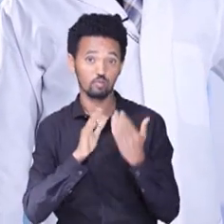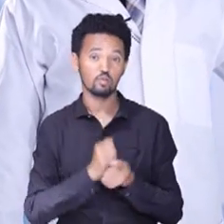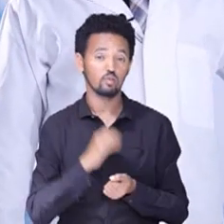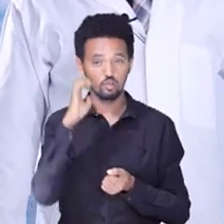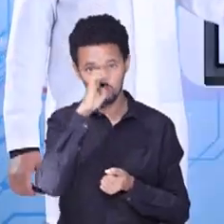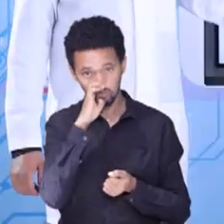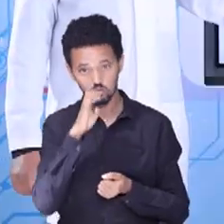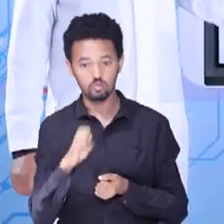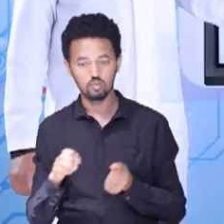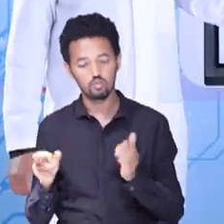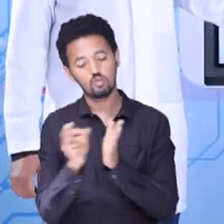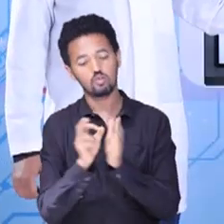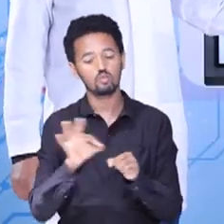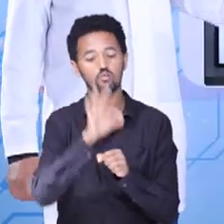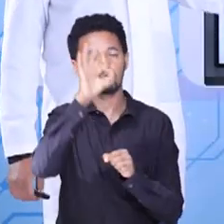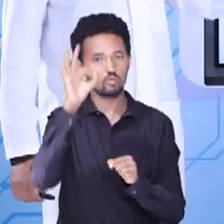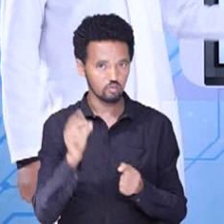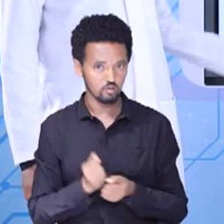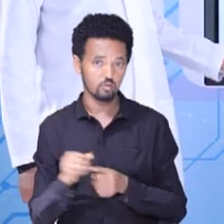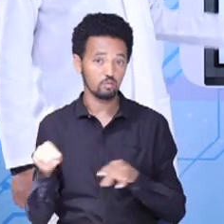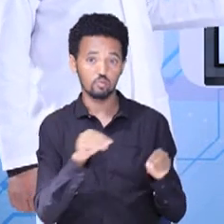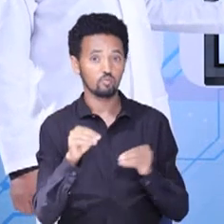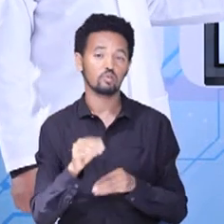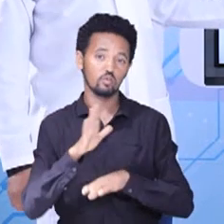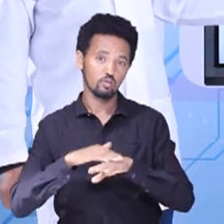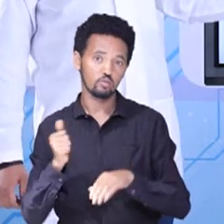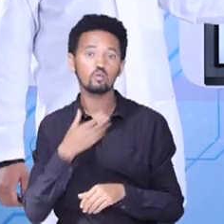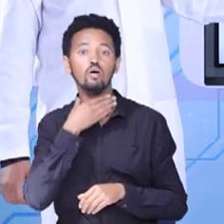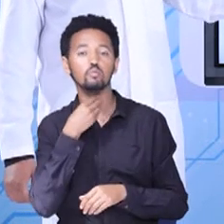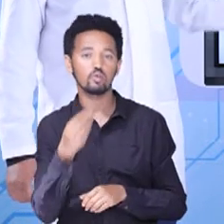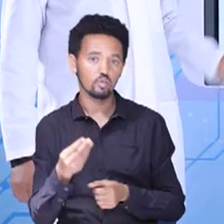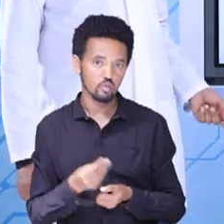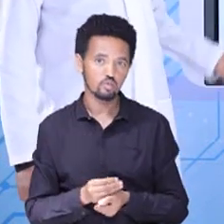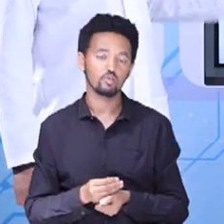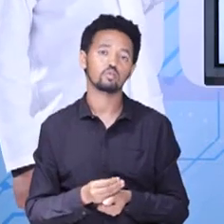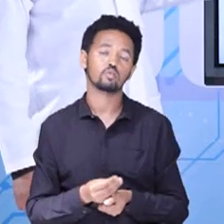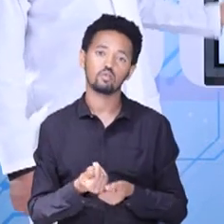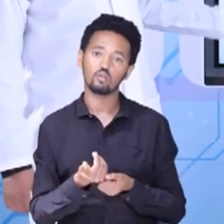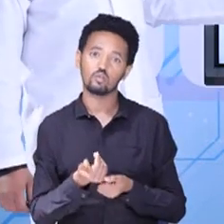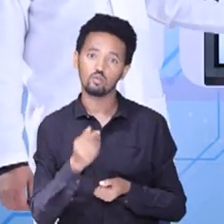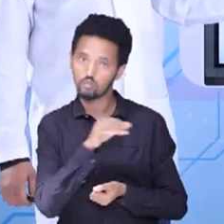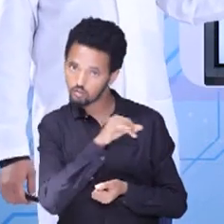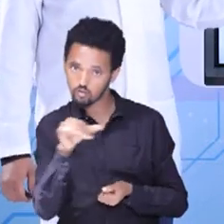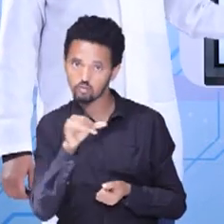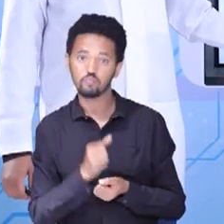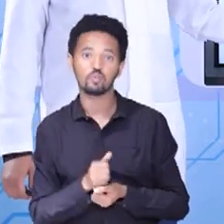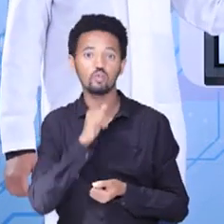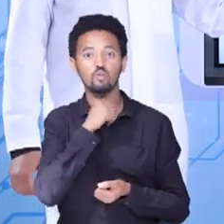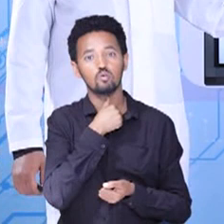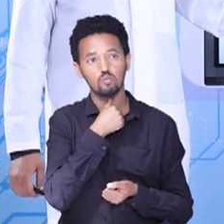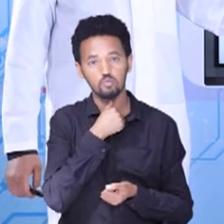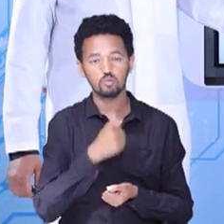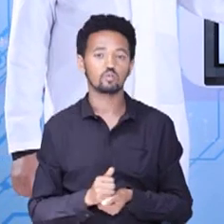People Democratic Movement, IPDEM, now called Amara Democratic Party, ADP, the Oromo People Democratic